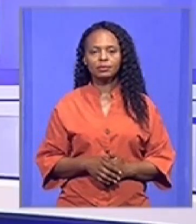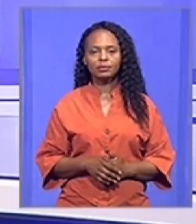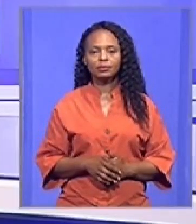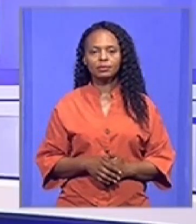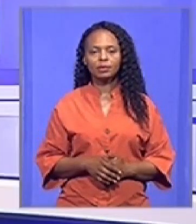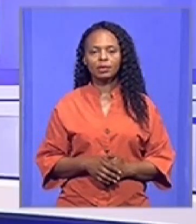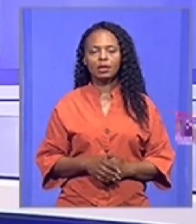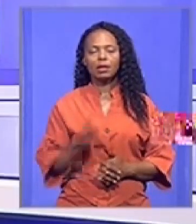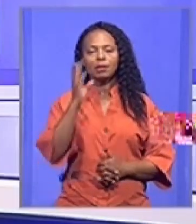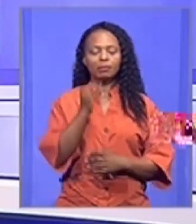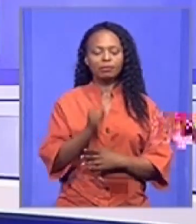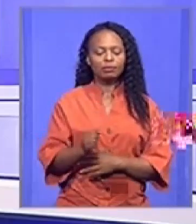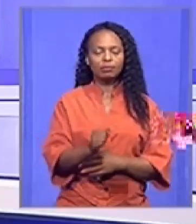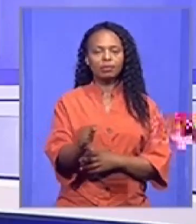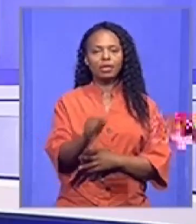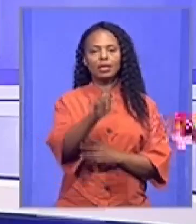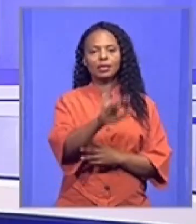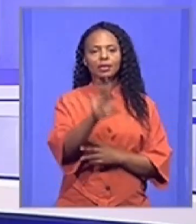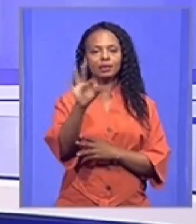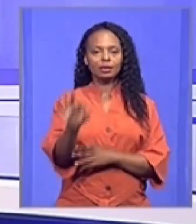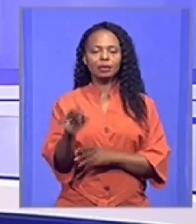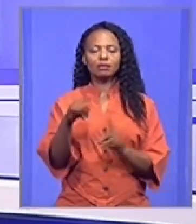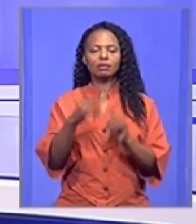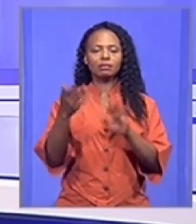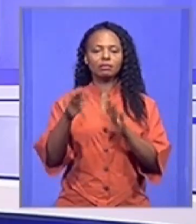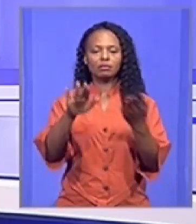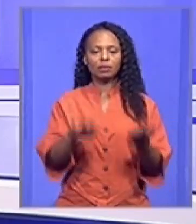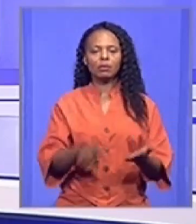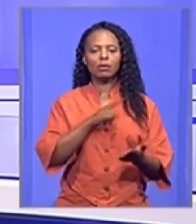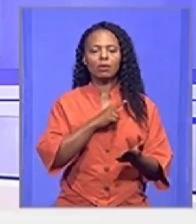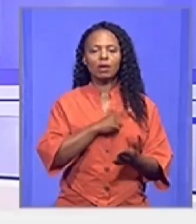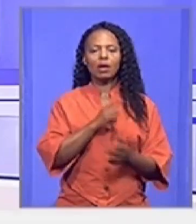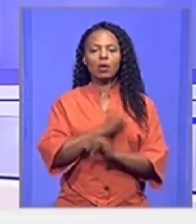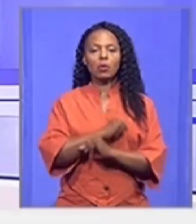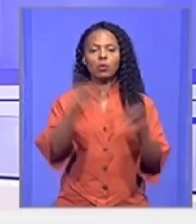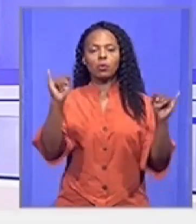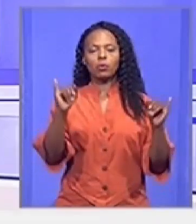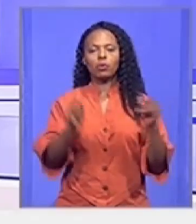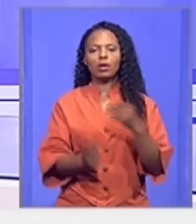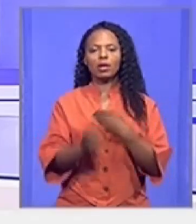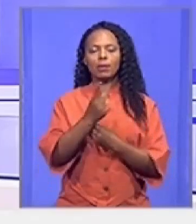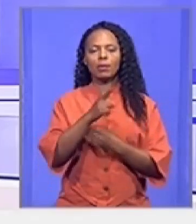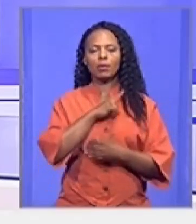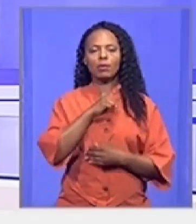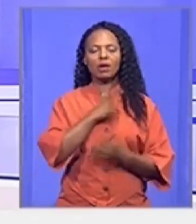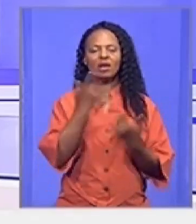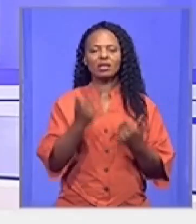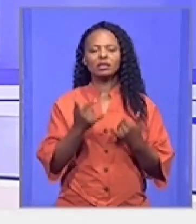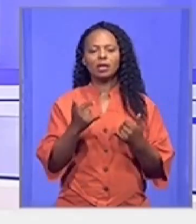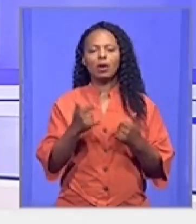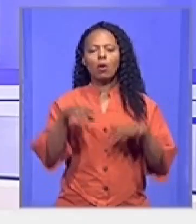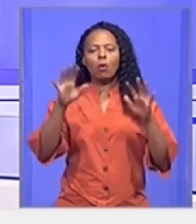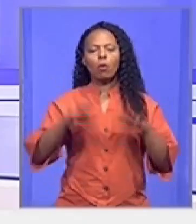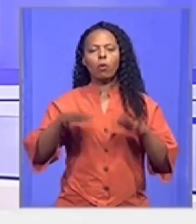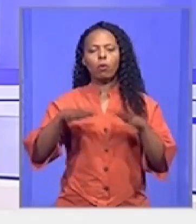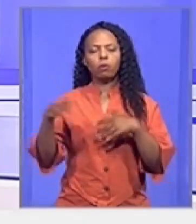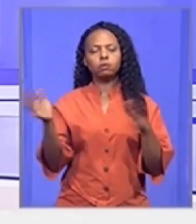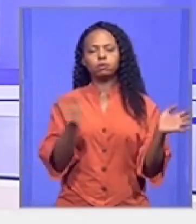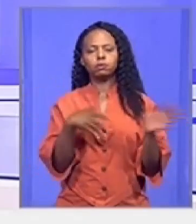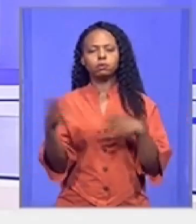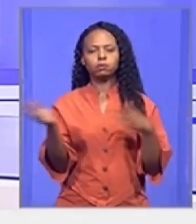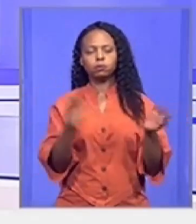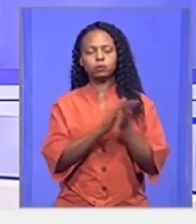Mosadi moholo ya dilemo di 93 o hlokaetse ka mora ho tswa dikotsi tse mpe. Sena ke ho latela maqhubu a matla a lewatle a